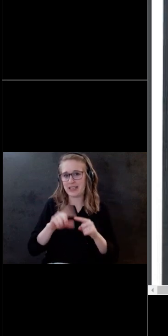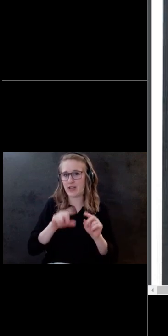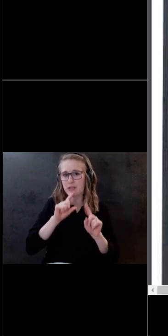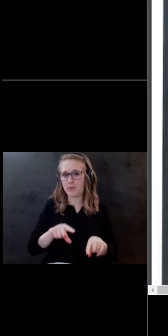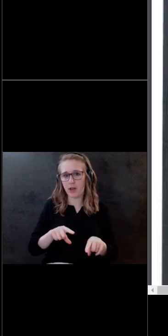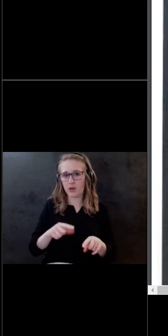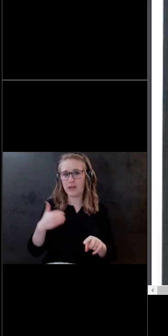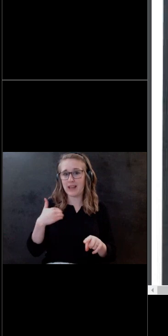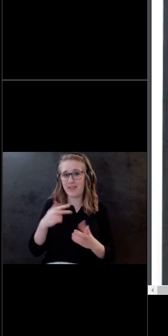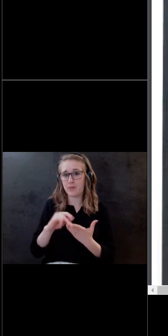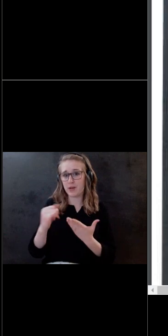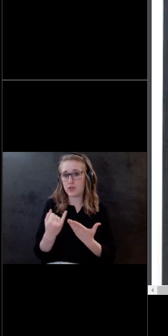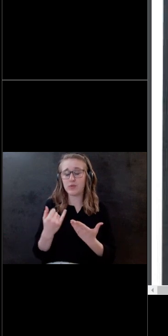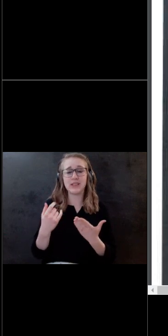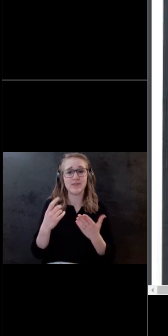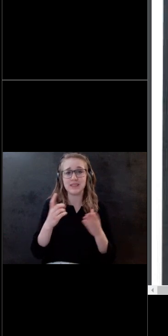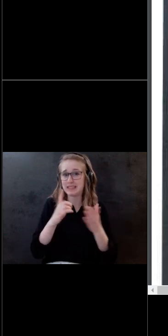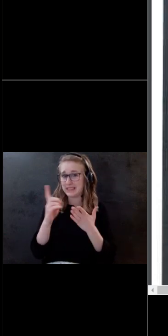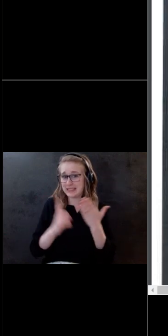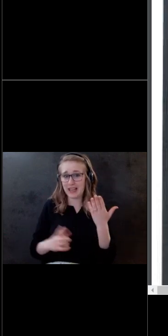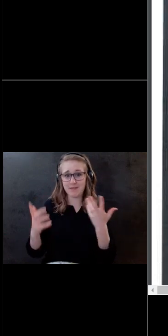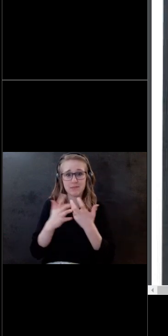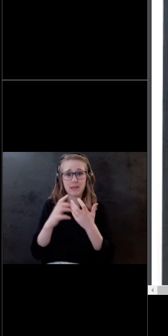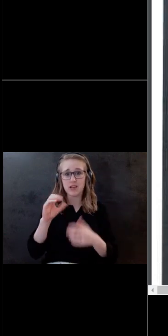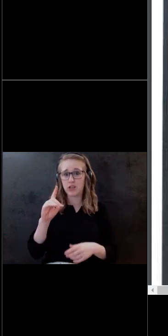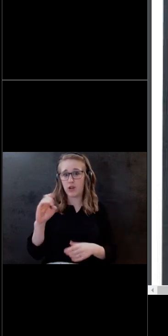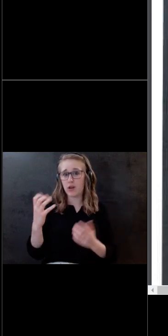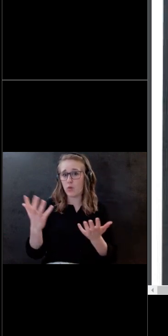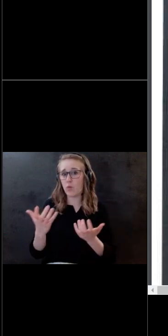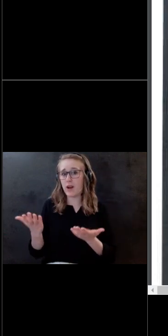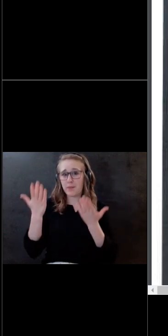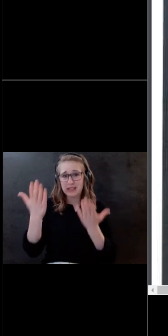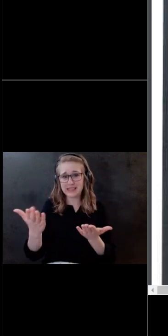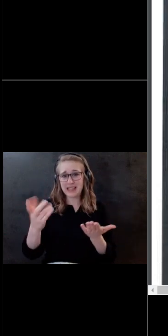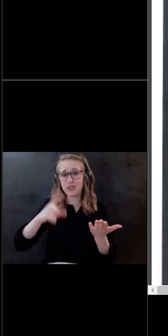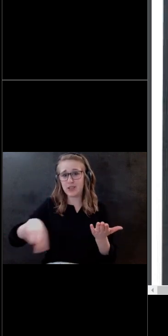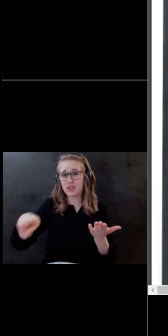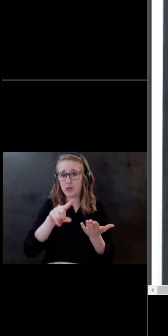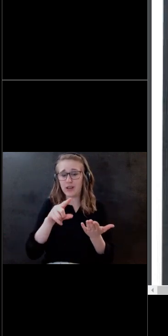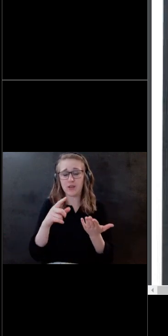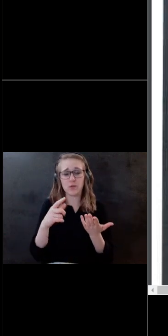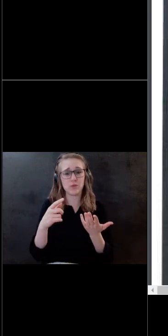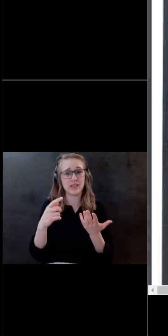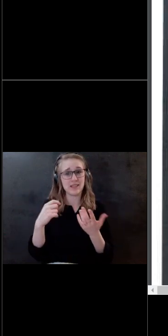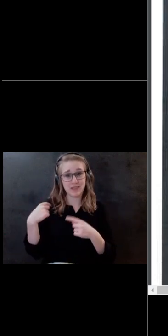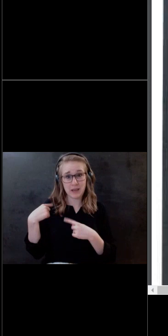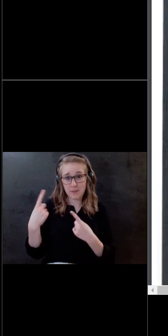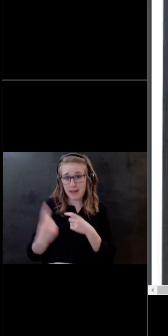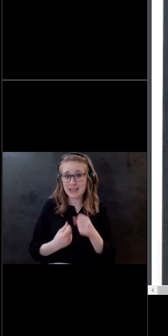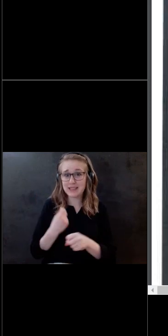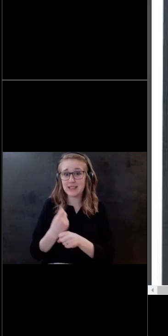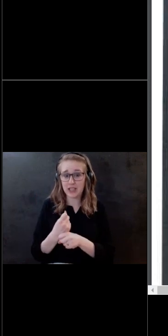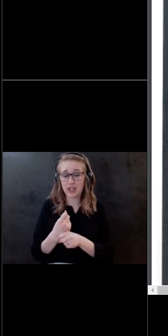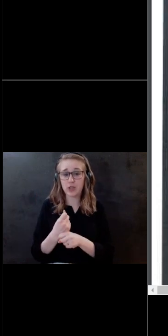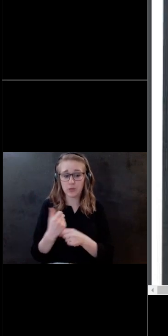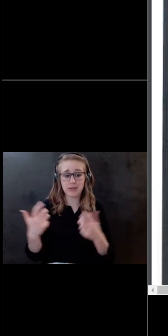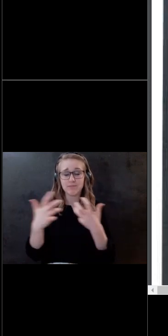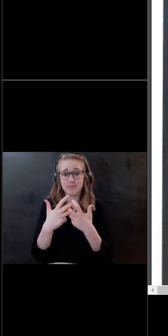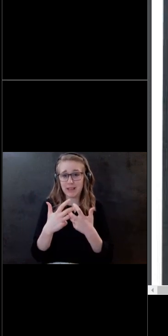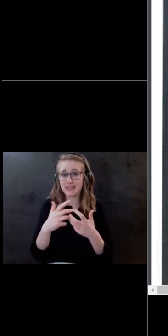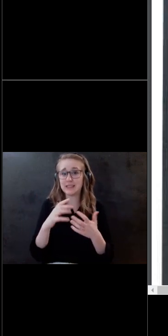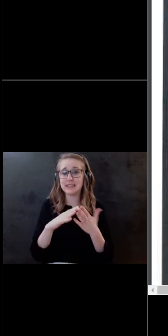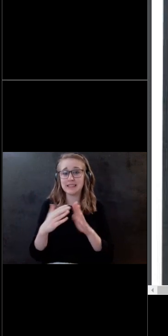project that we've designed to code and we wanted to present it to you. And we have made it in the past year. We've made it to the city commission.